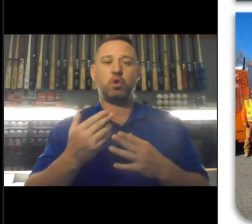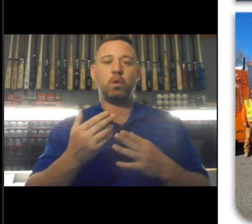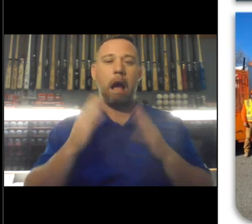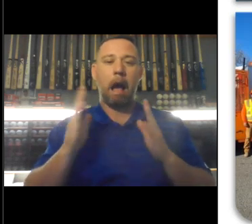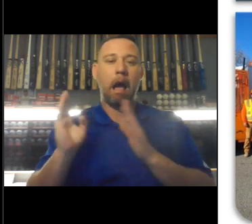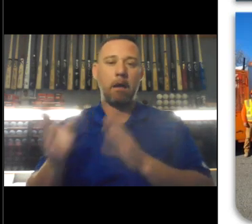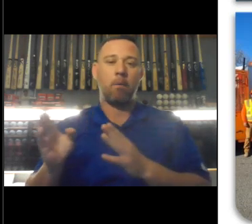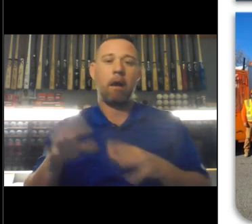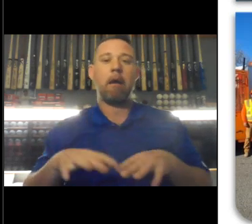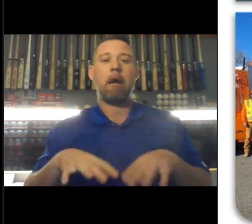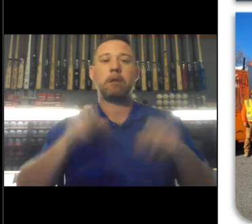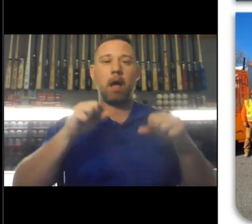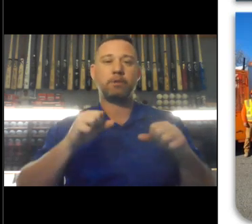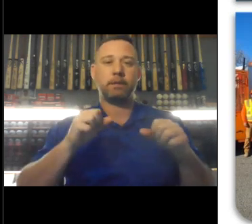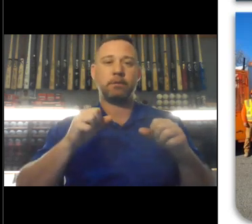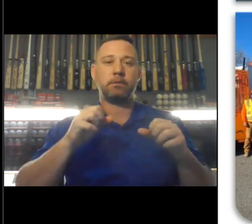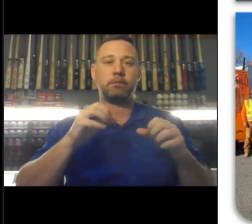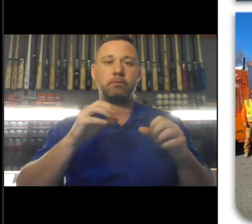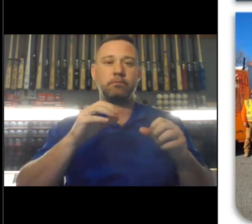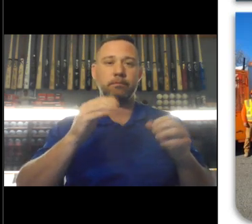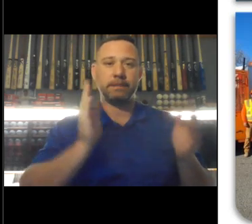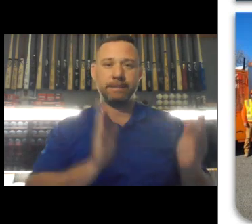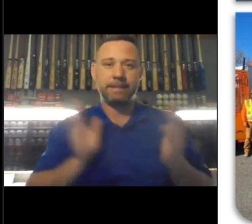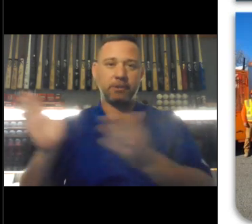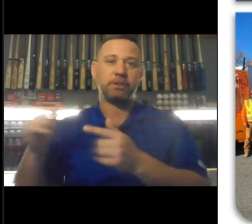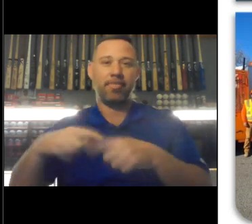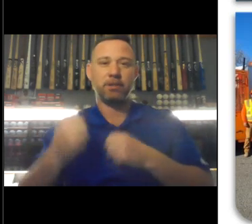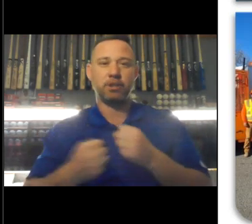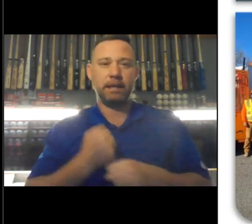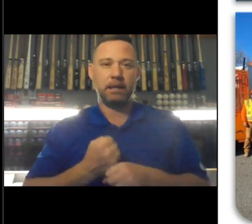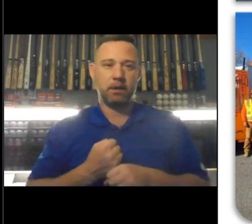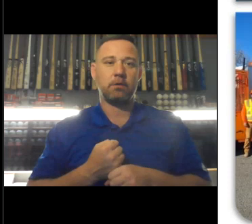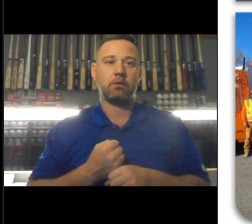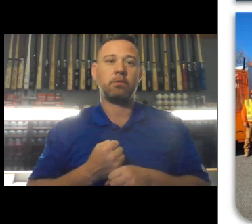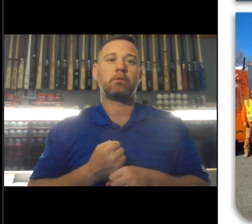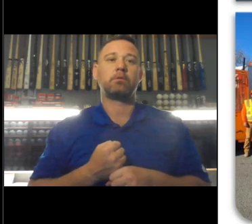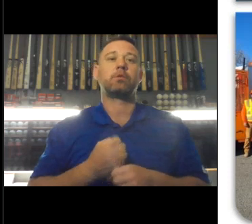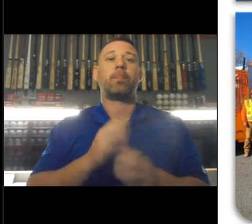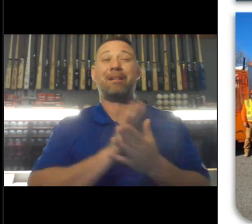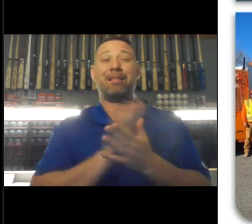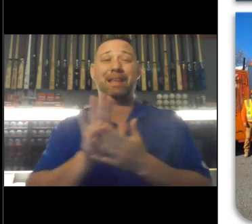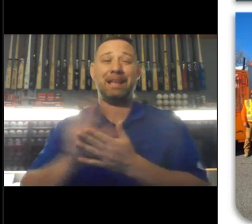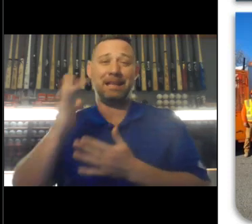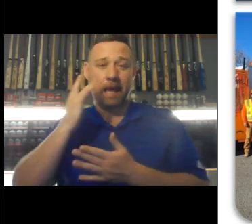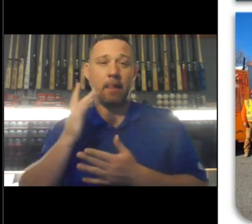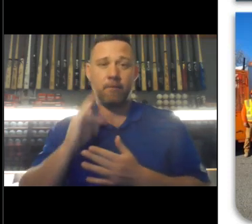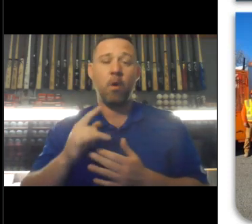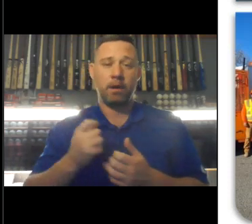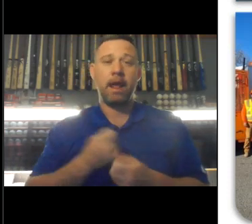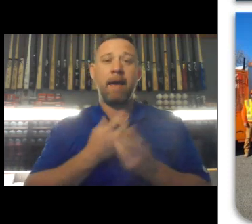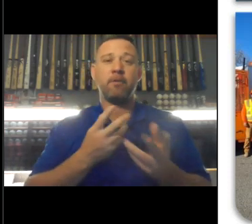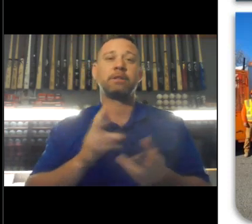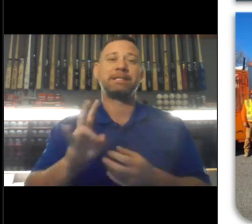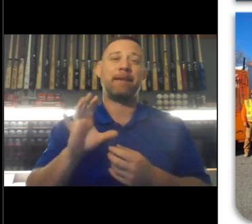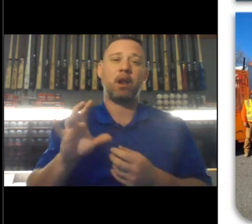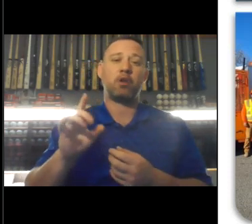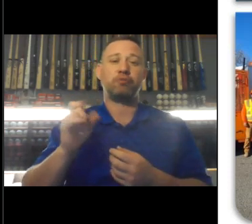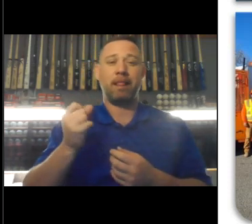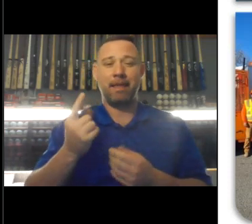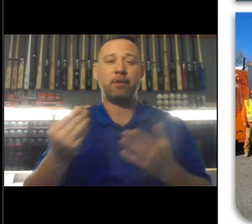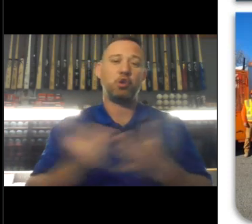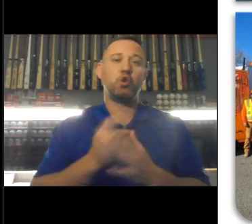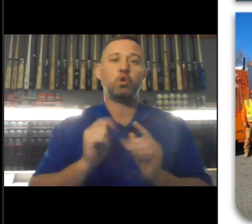sections this year. So since we began the Clean California effort, 711 new teams and individuals have signed up